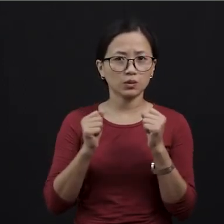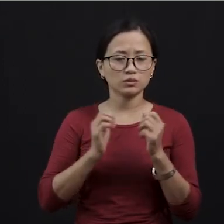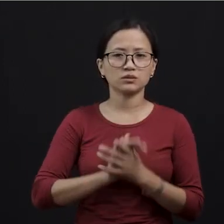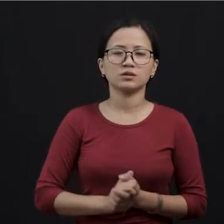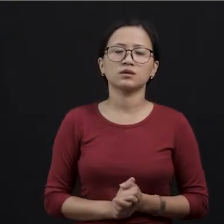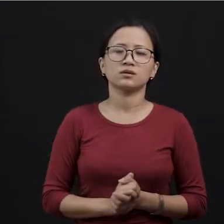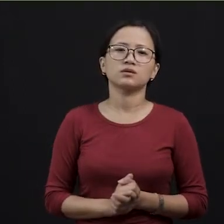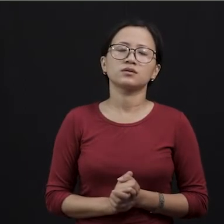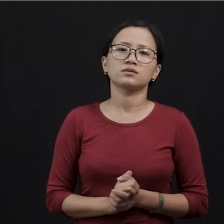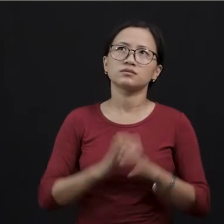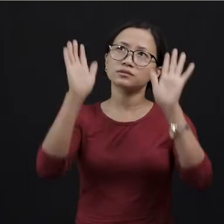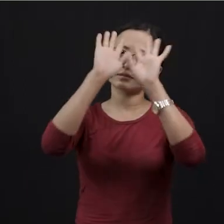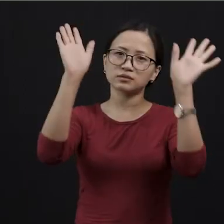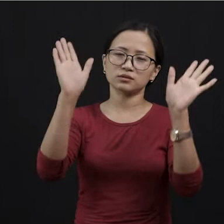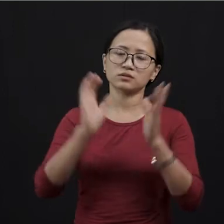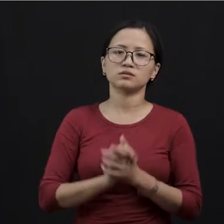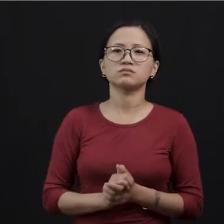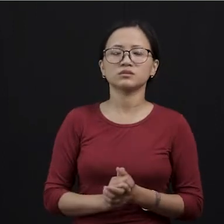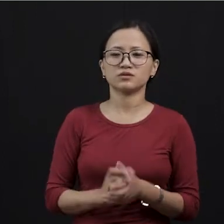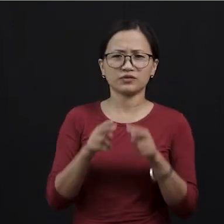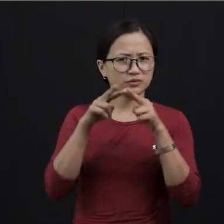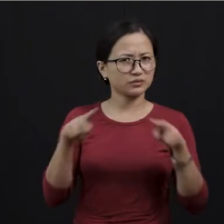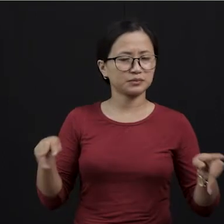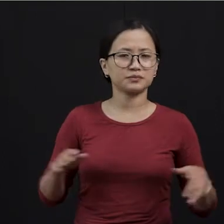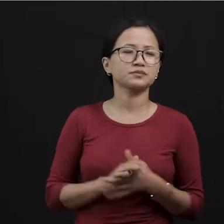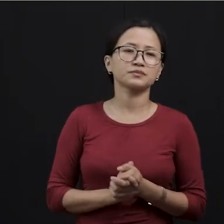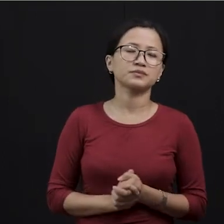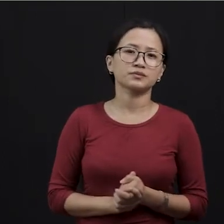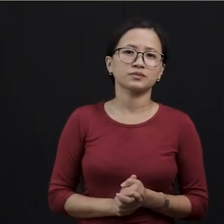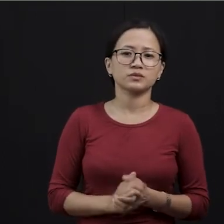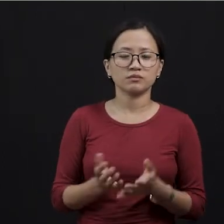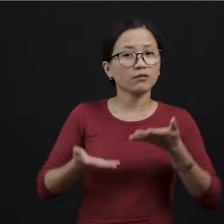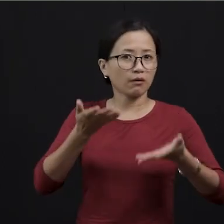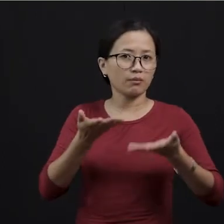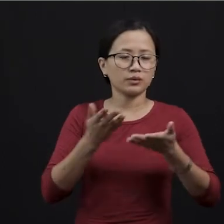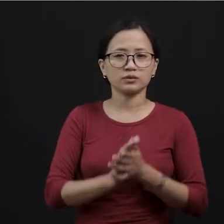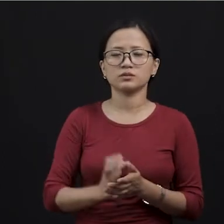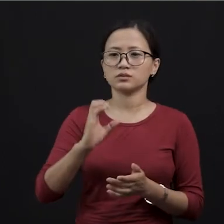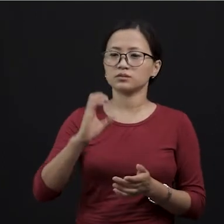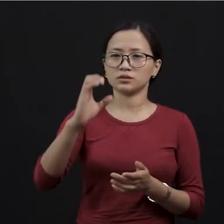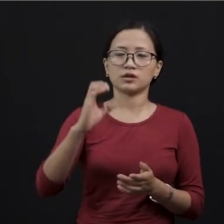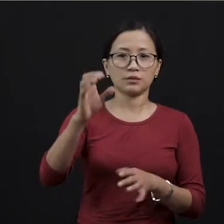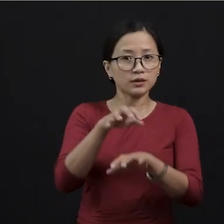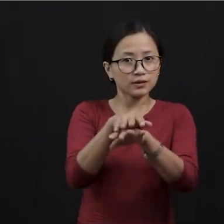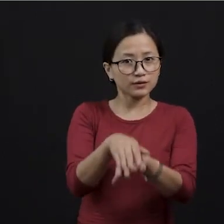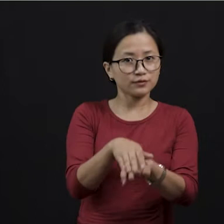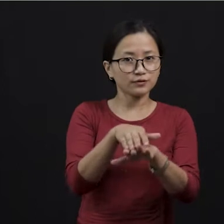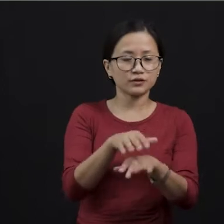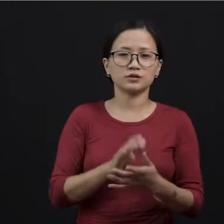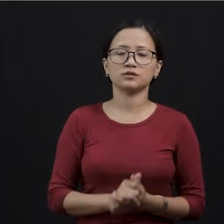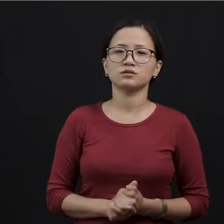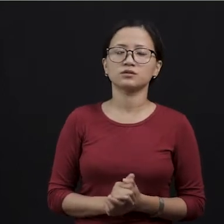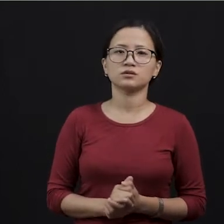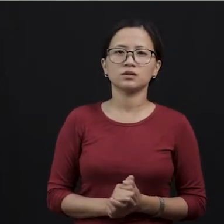climatic conditions is also very different, right? Let us compare between a camel and a fish. Camel you